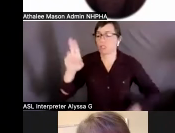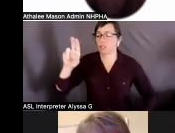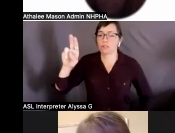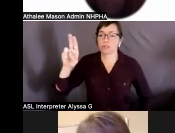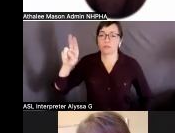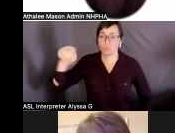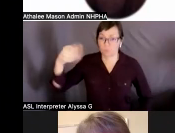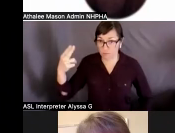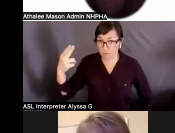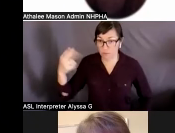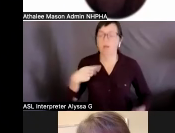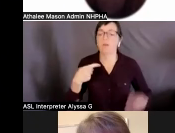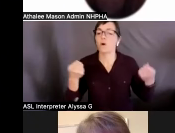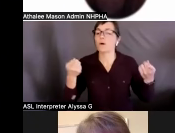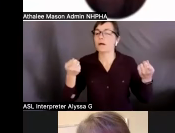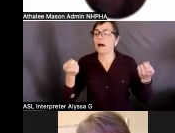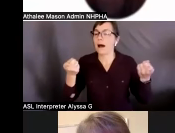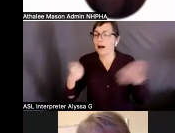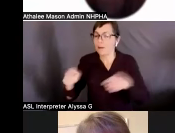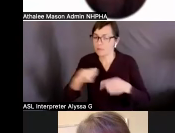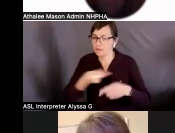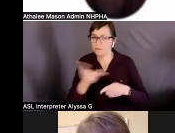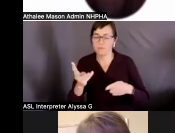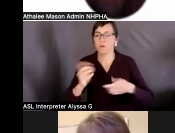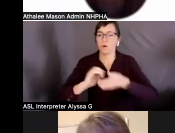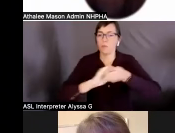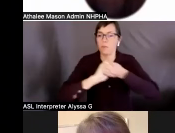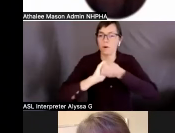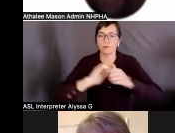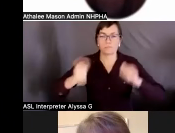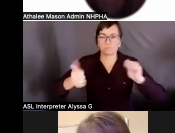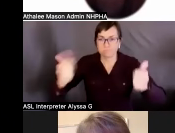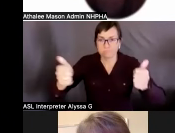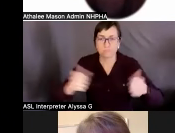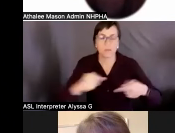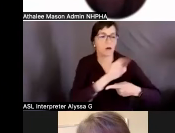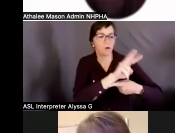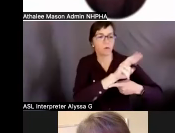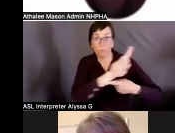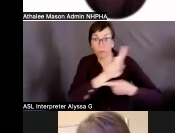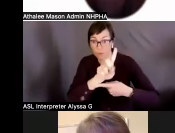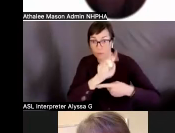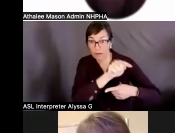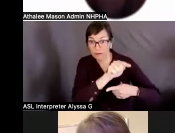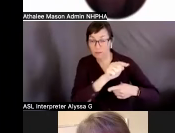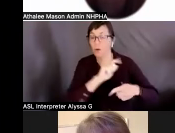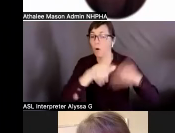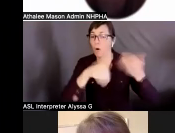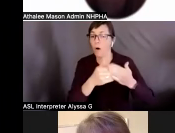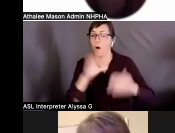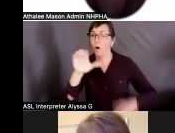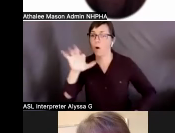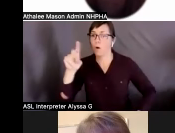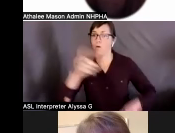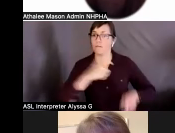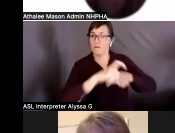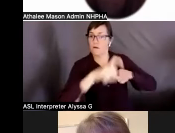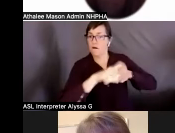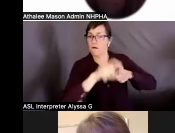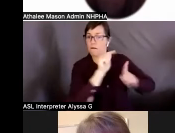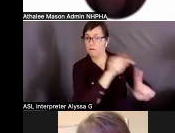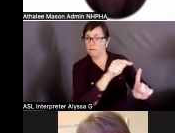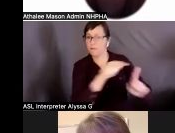that were mobilized. And I've identified them here on this slide. So we have 211 that handled all the COVID-19 calls. State